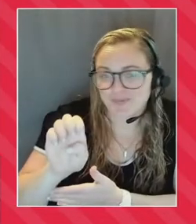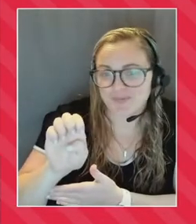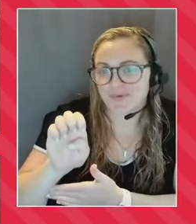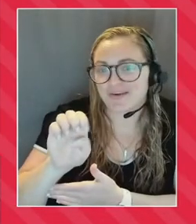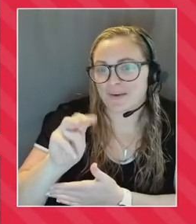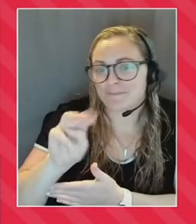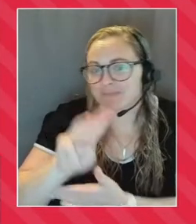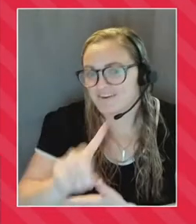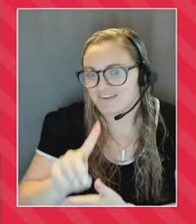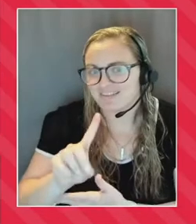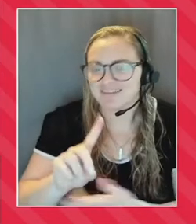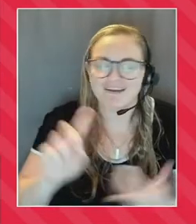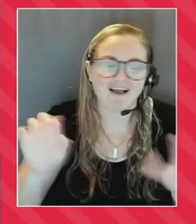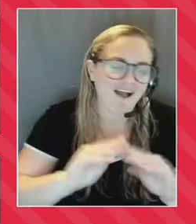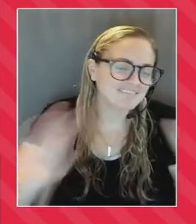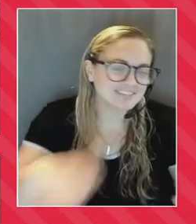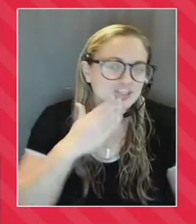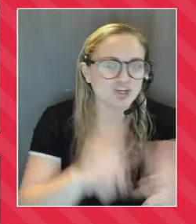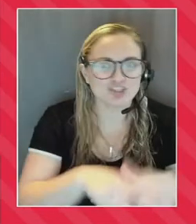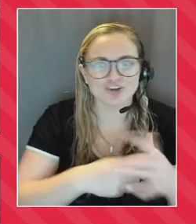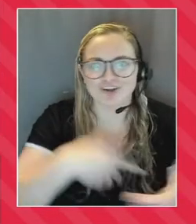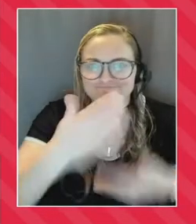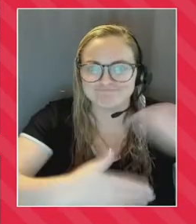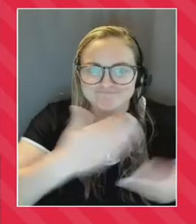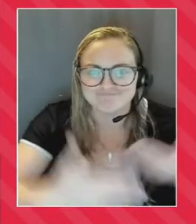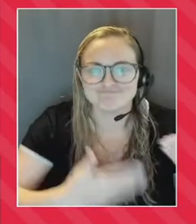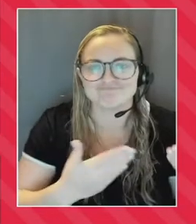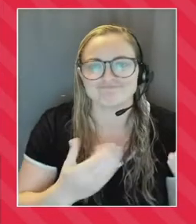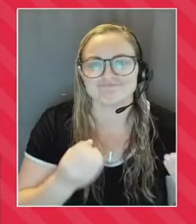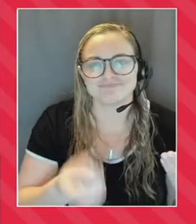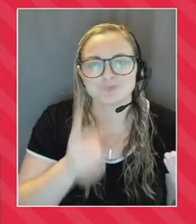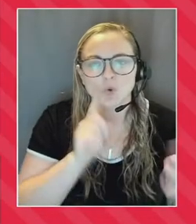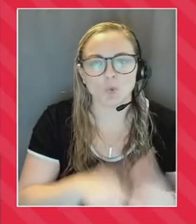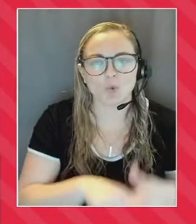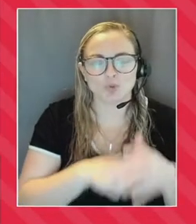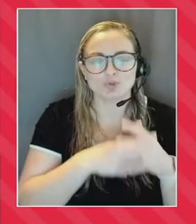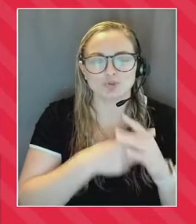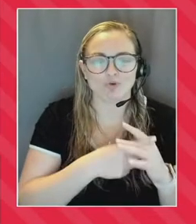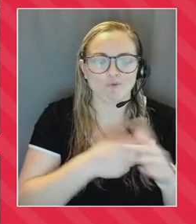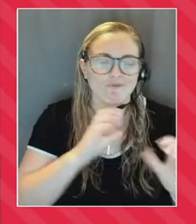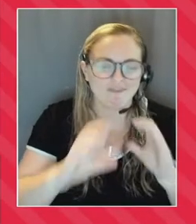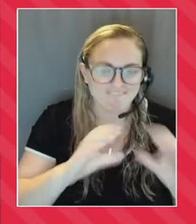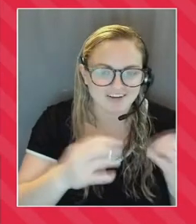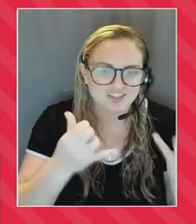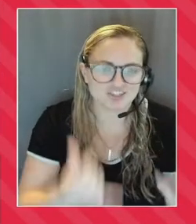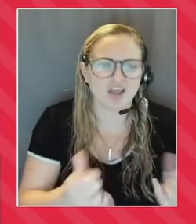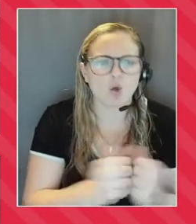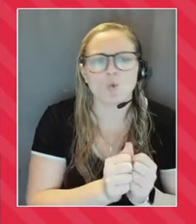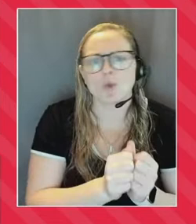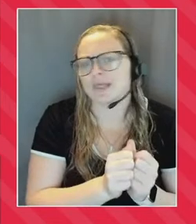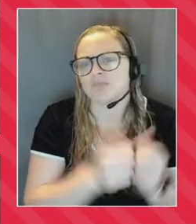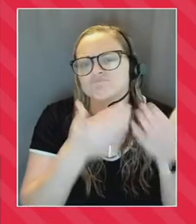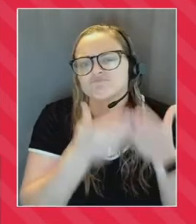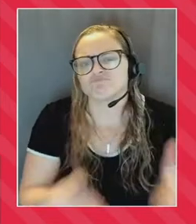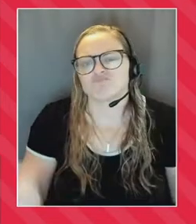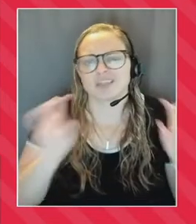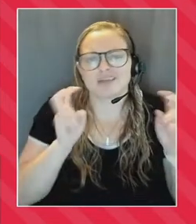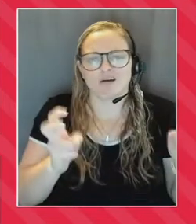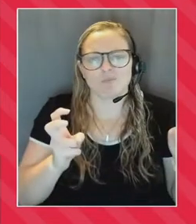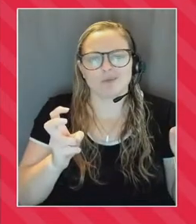us both off to a great start. So let's start our conversation with the overarching topic of food equity.